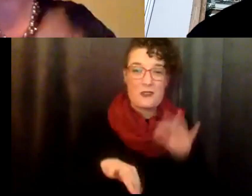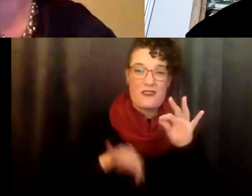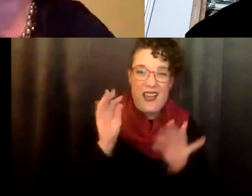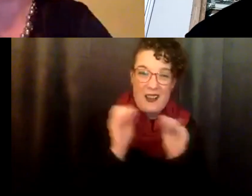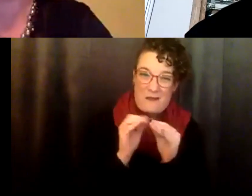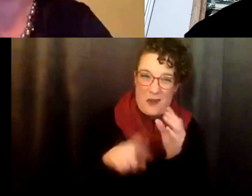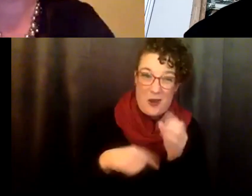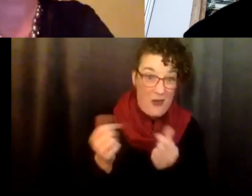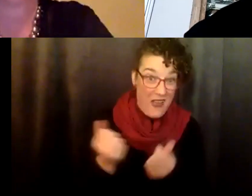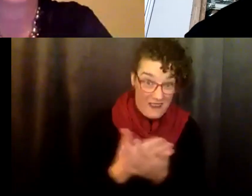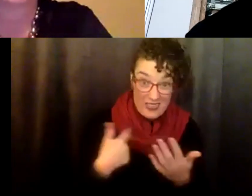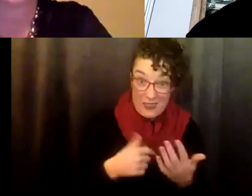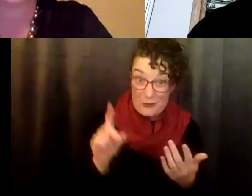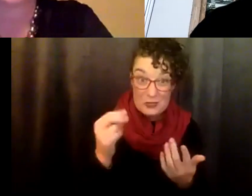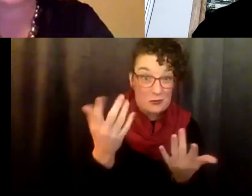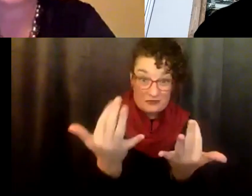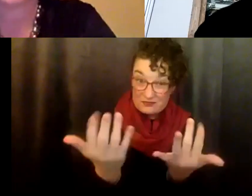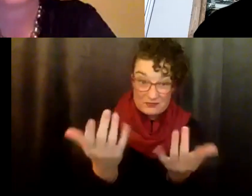do, please visit us at